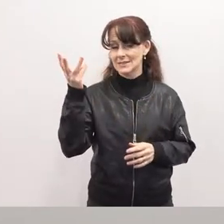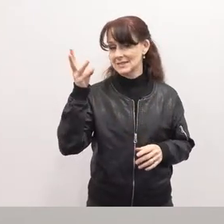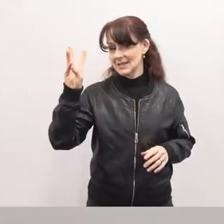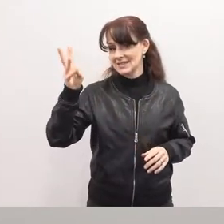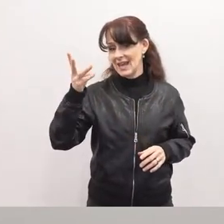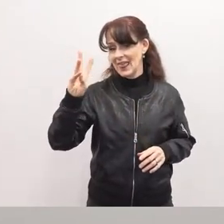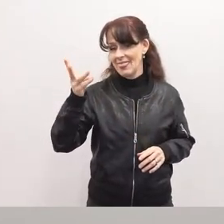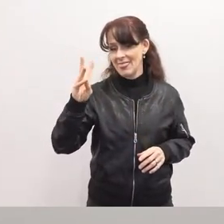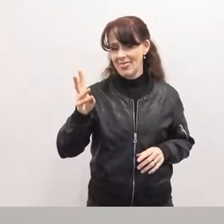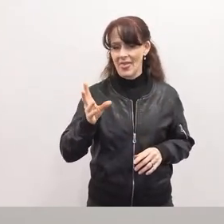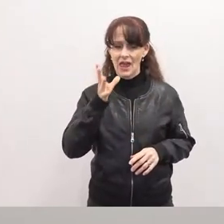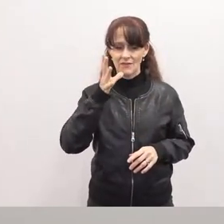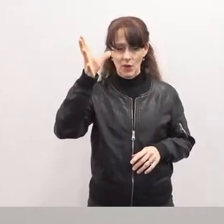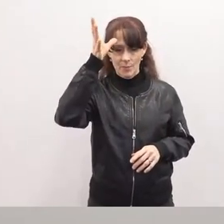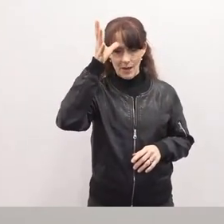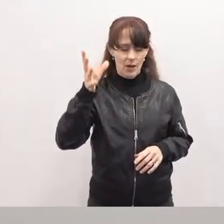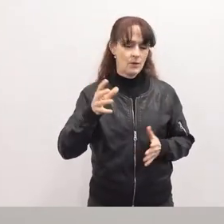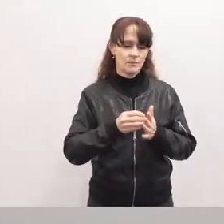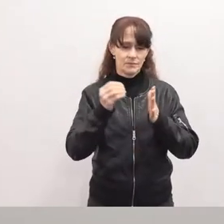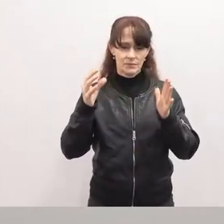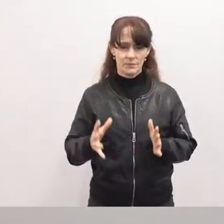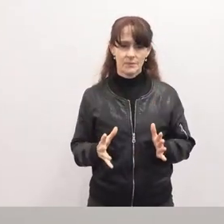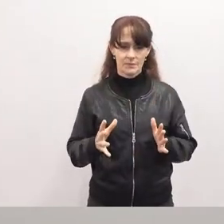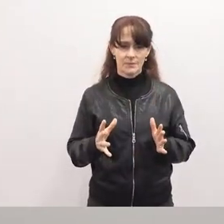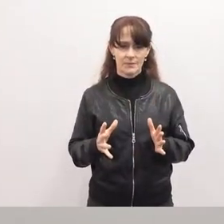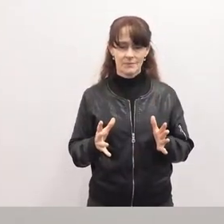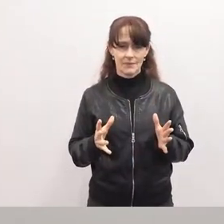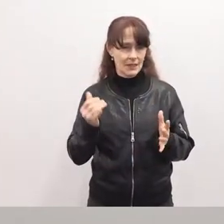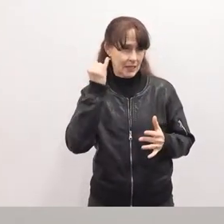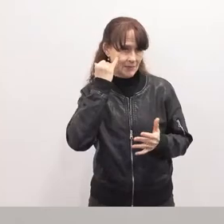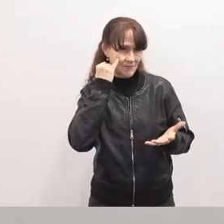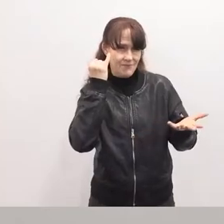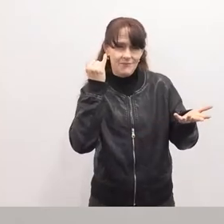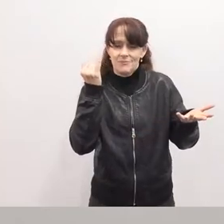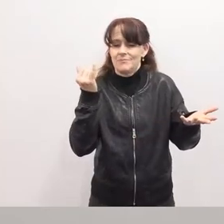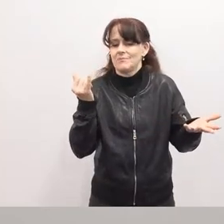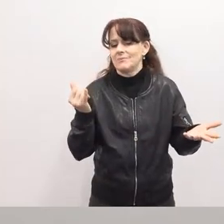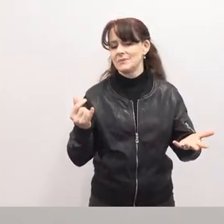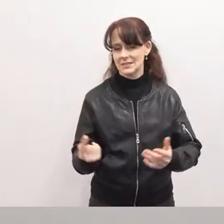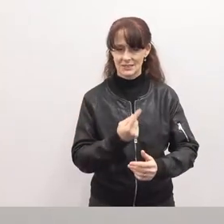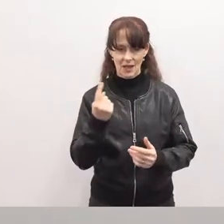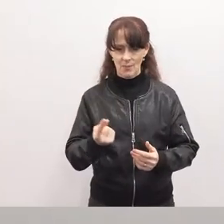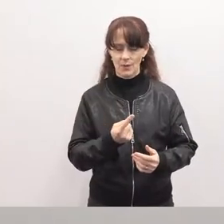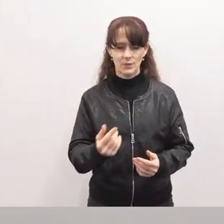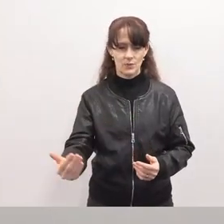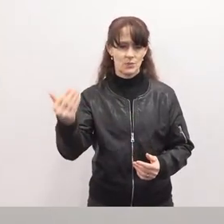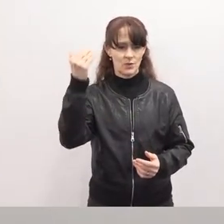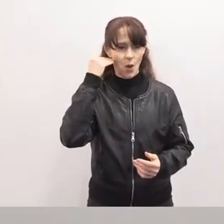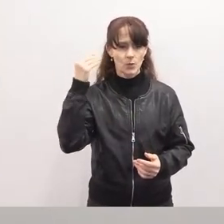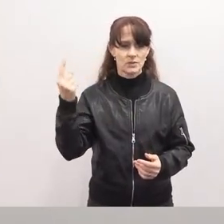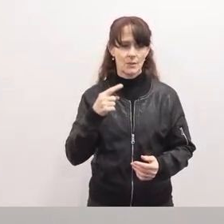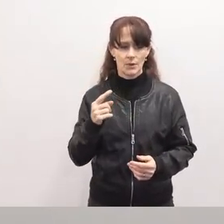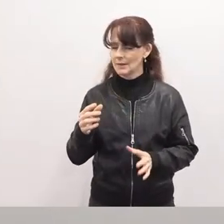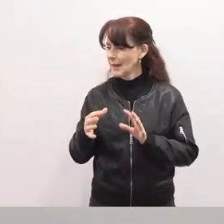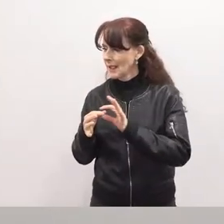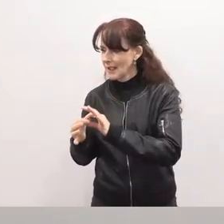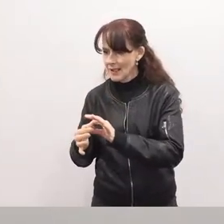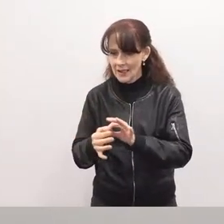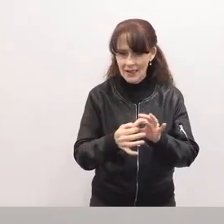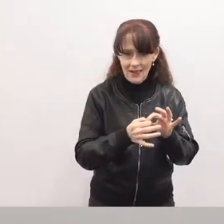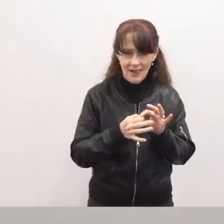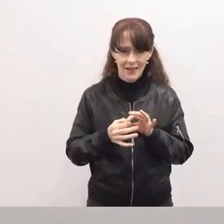And if you are a parent, if you're a student, if you are someone who knows someone